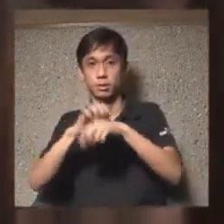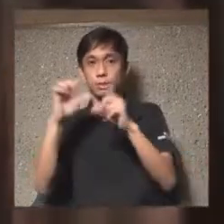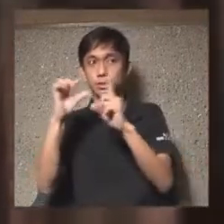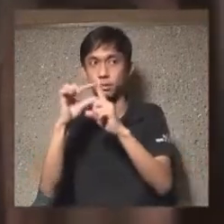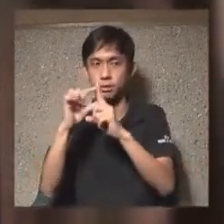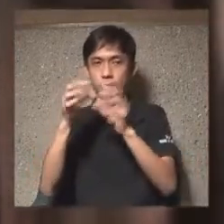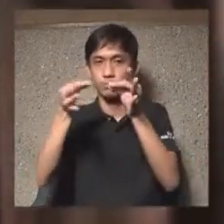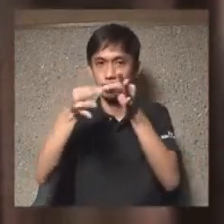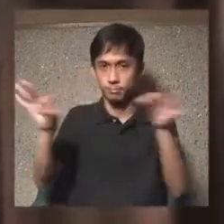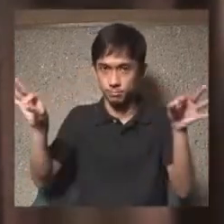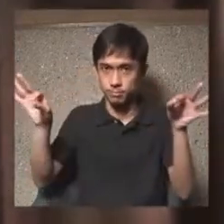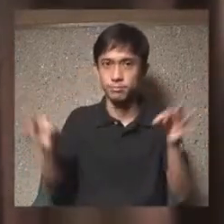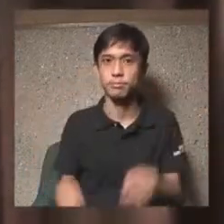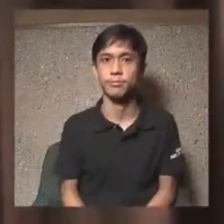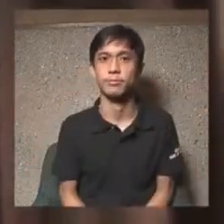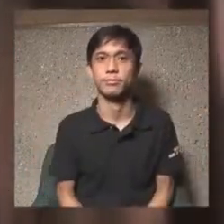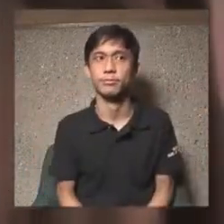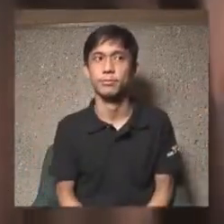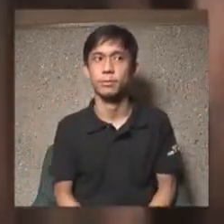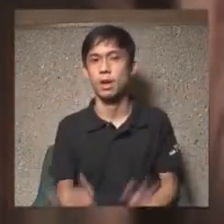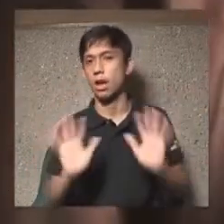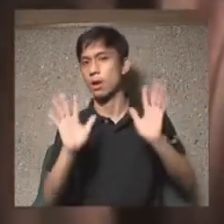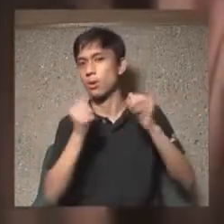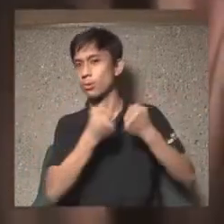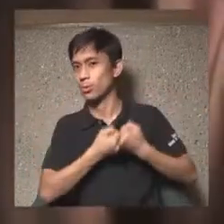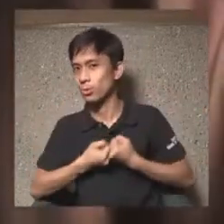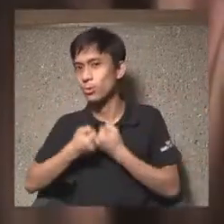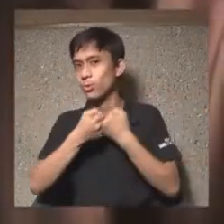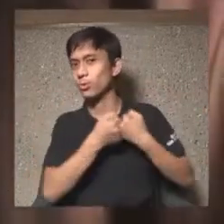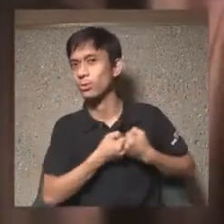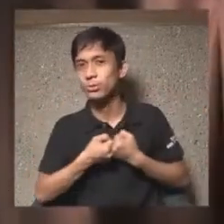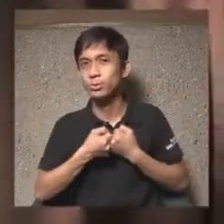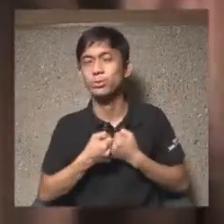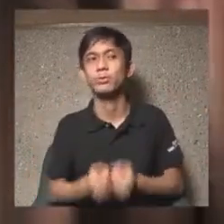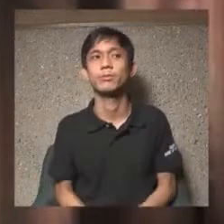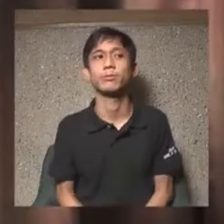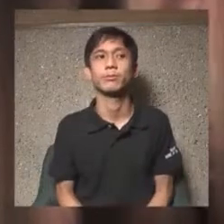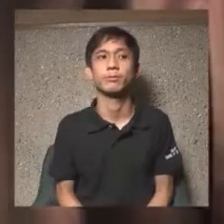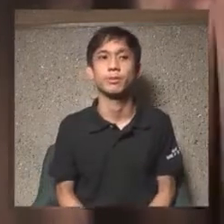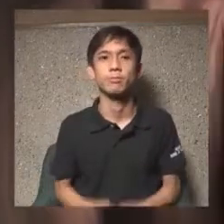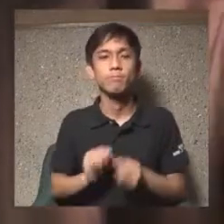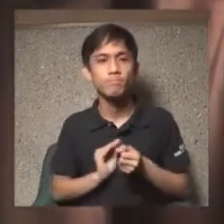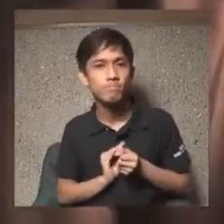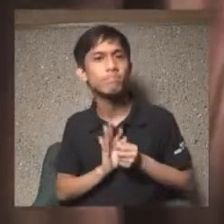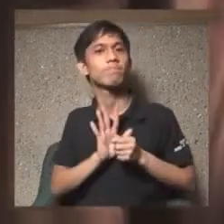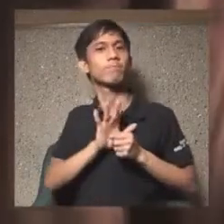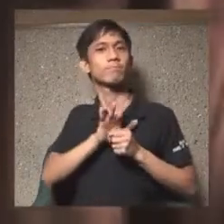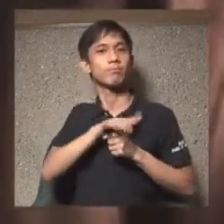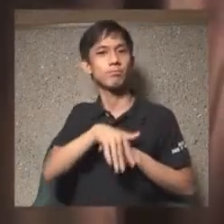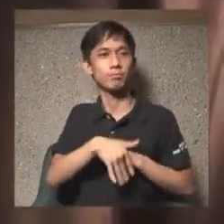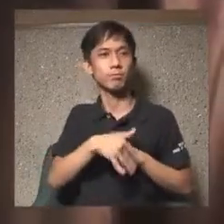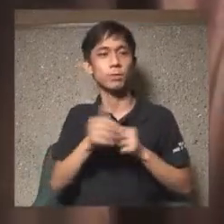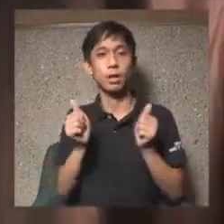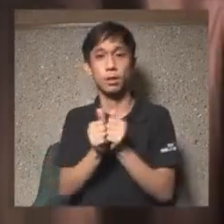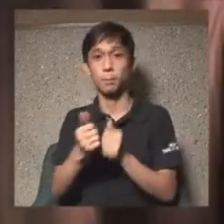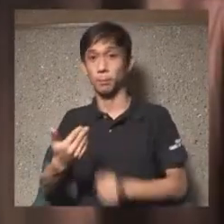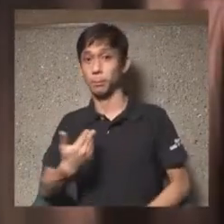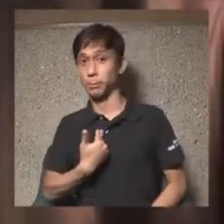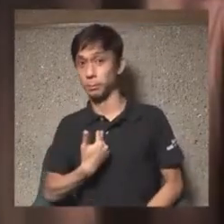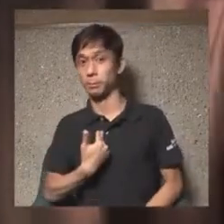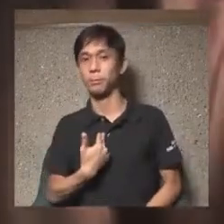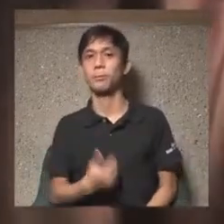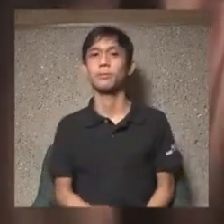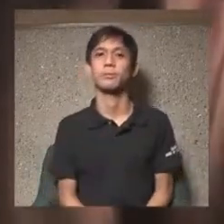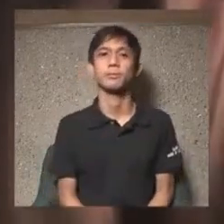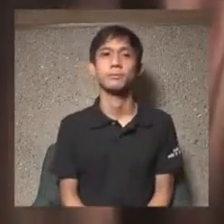don't fight me. Flow with me. And so, I started trusting